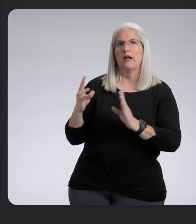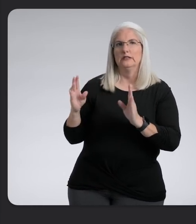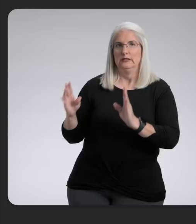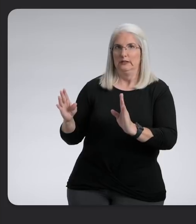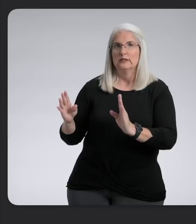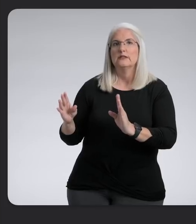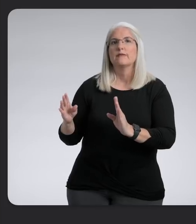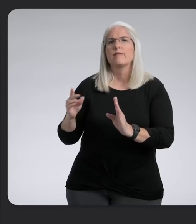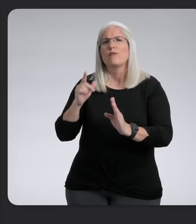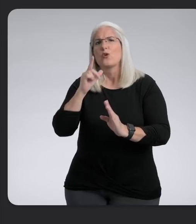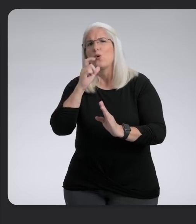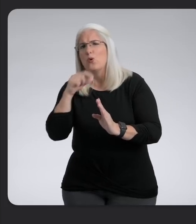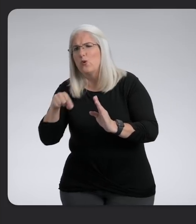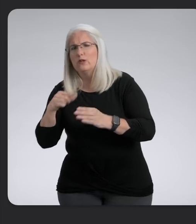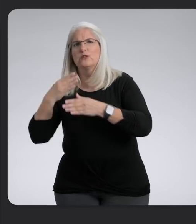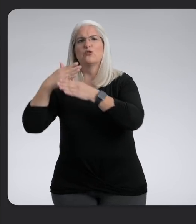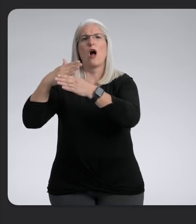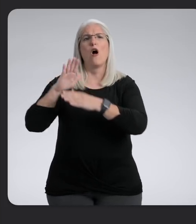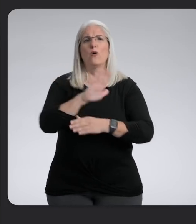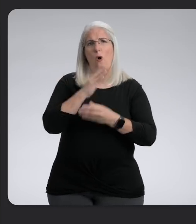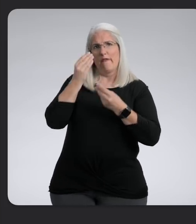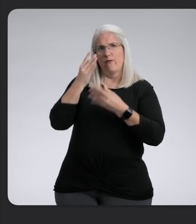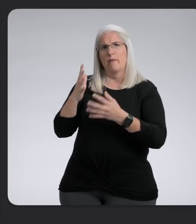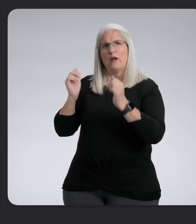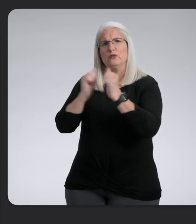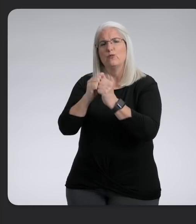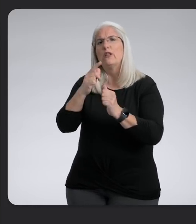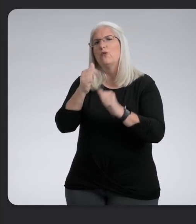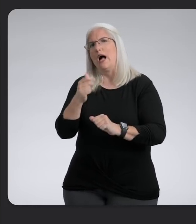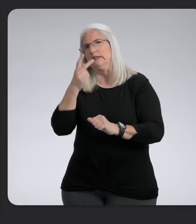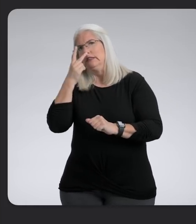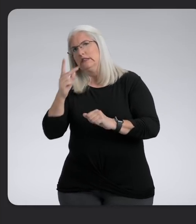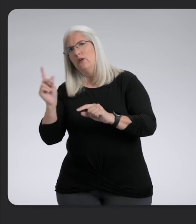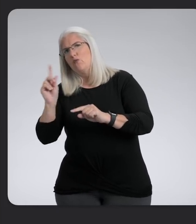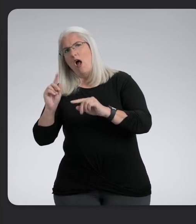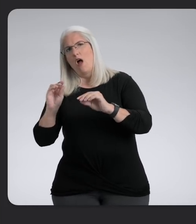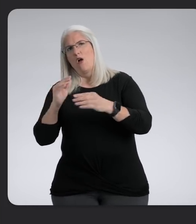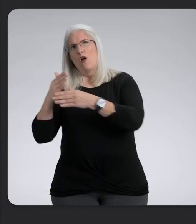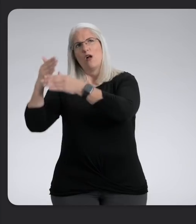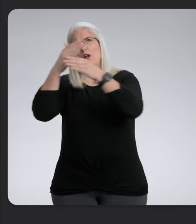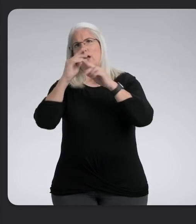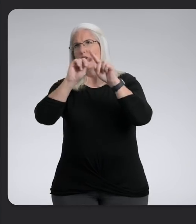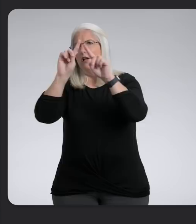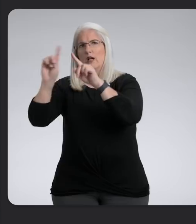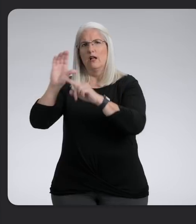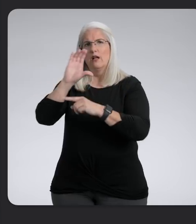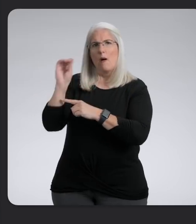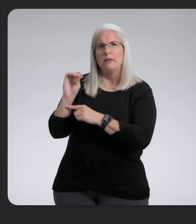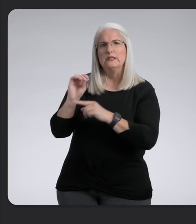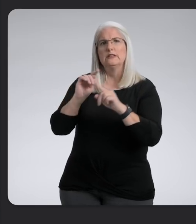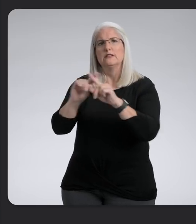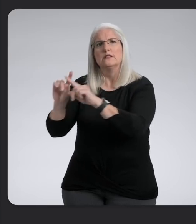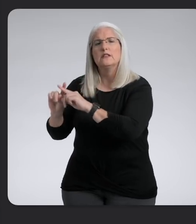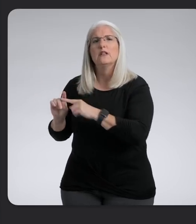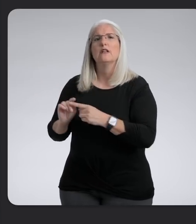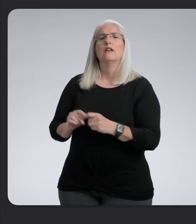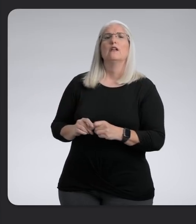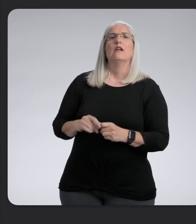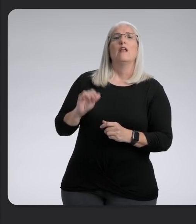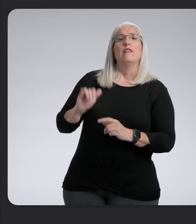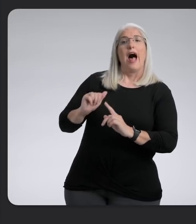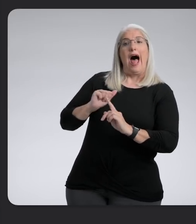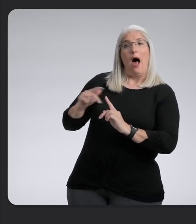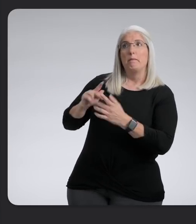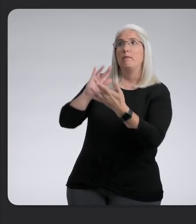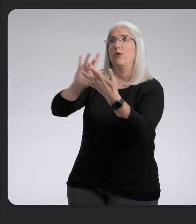be shared with, you can see all the third-party domains the app is contacting. So these are our new privacy